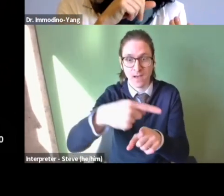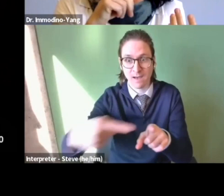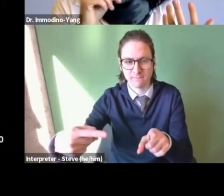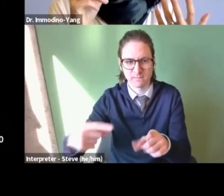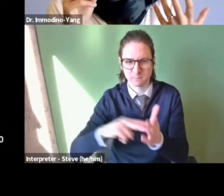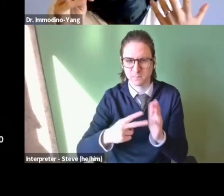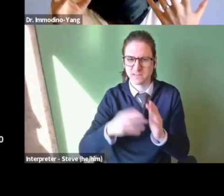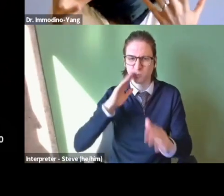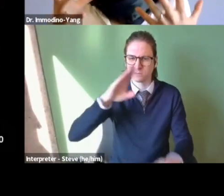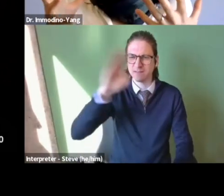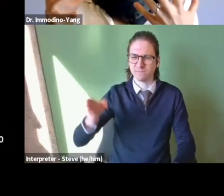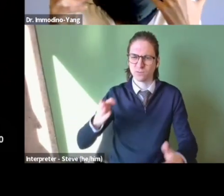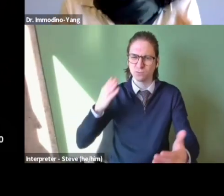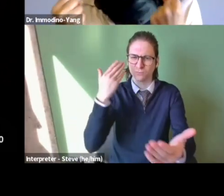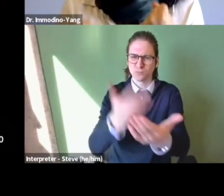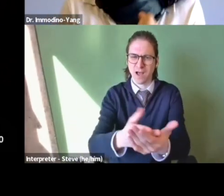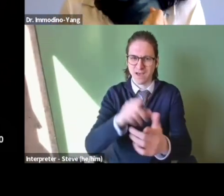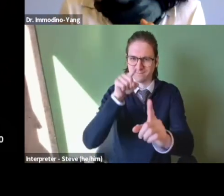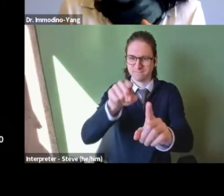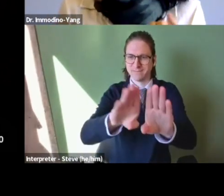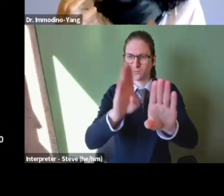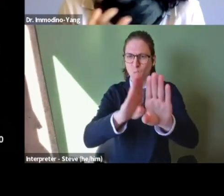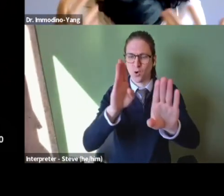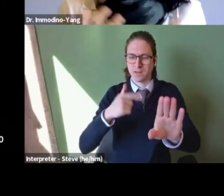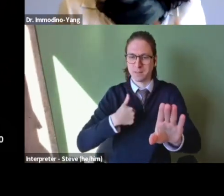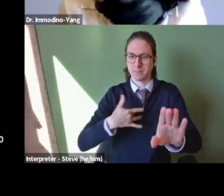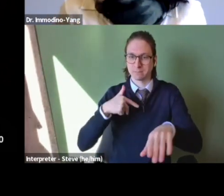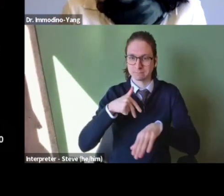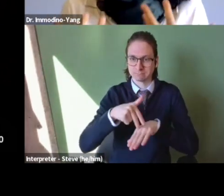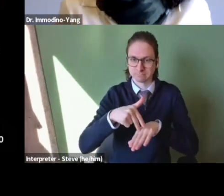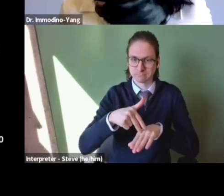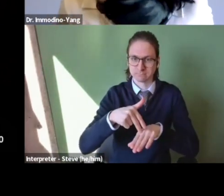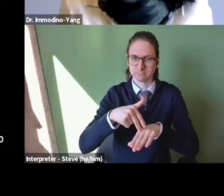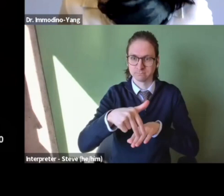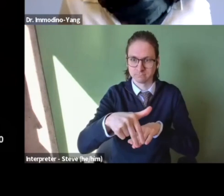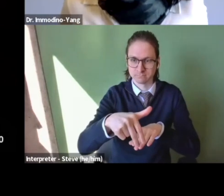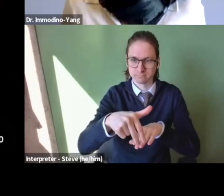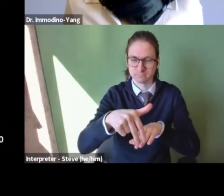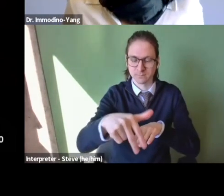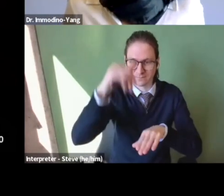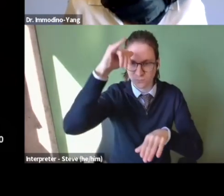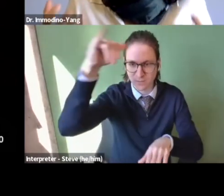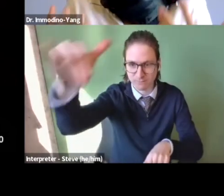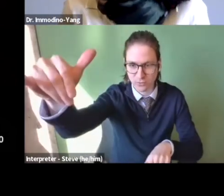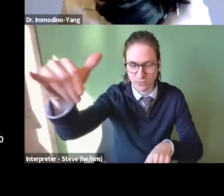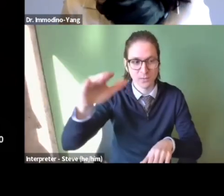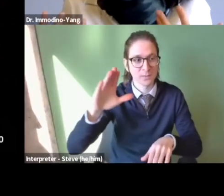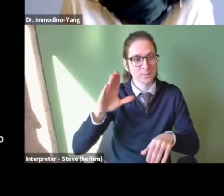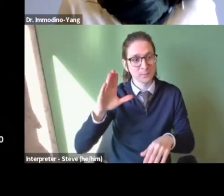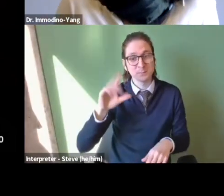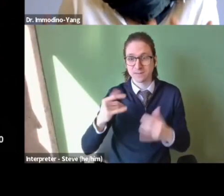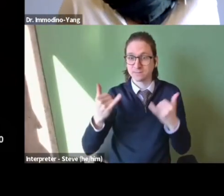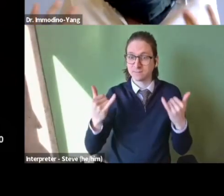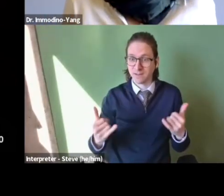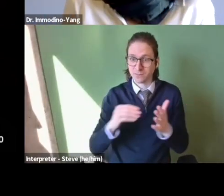basically he feels like he was able to think like a mathematician. The feeling